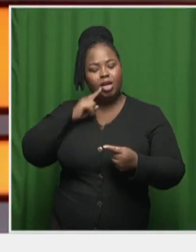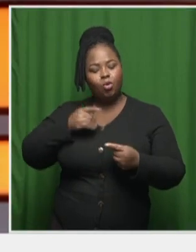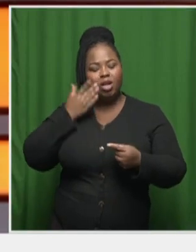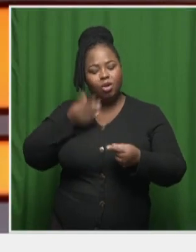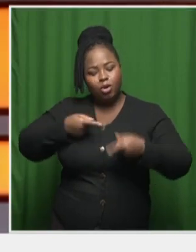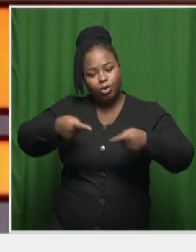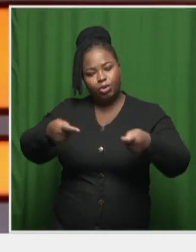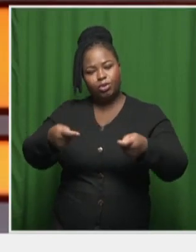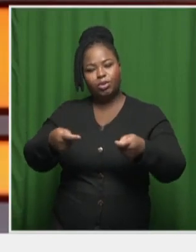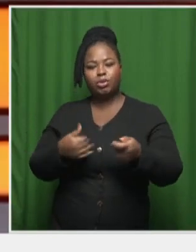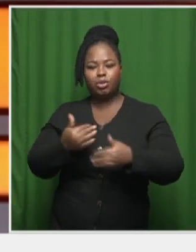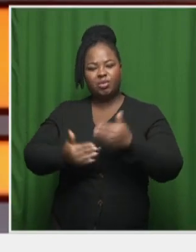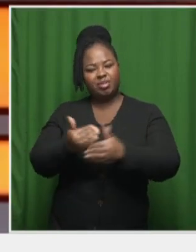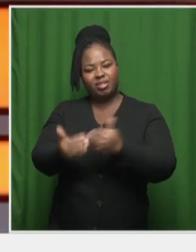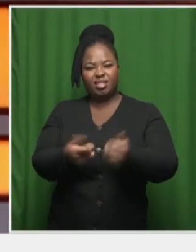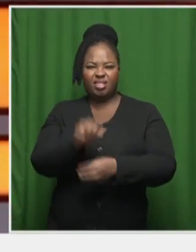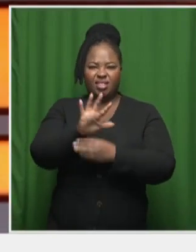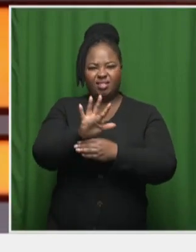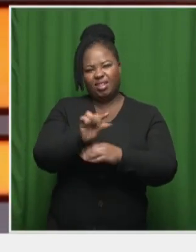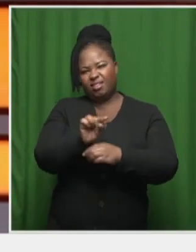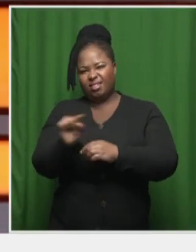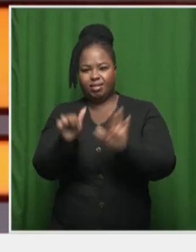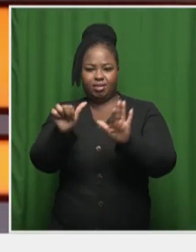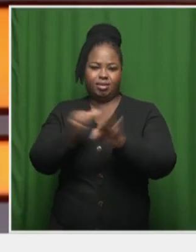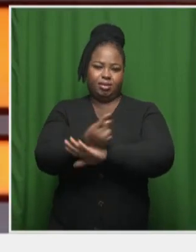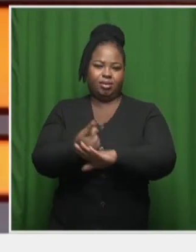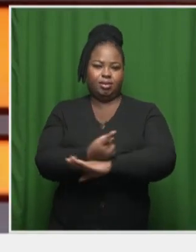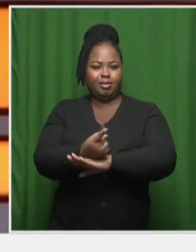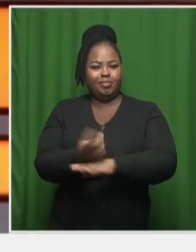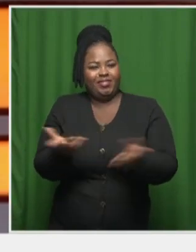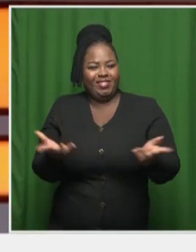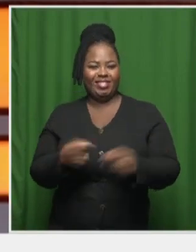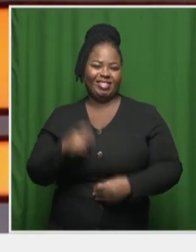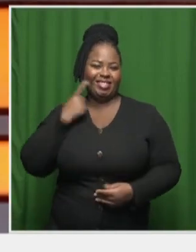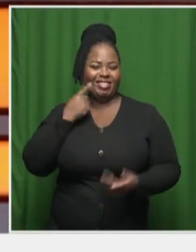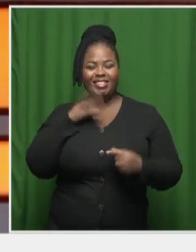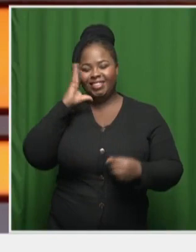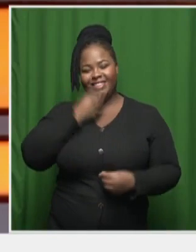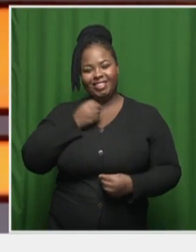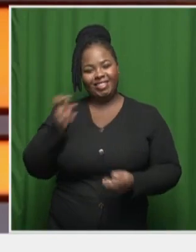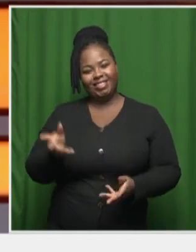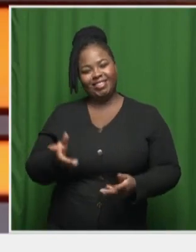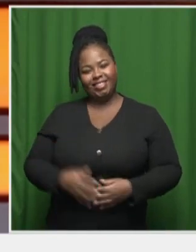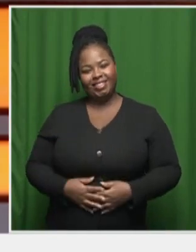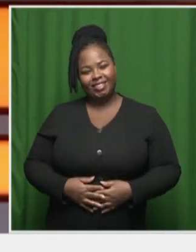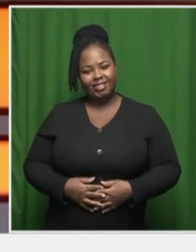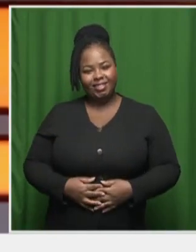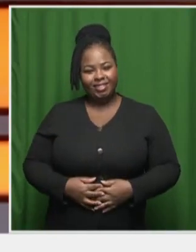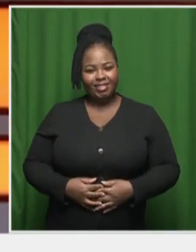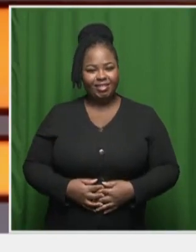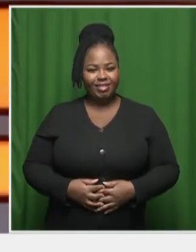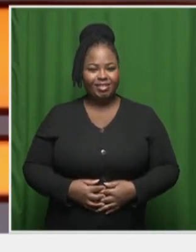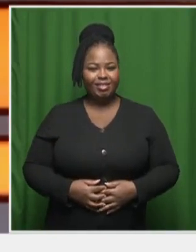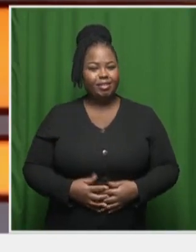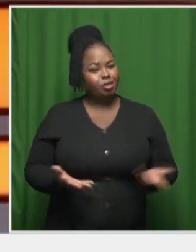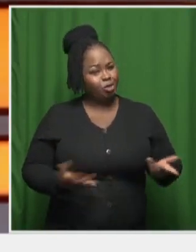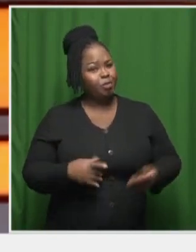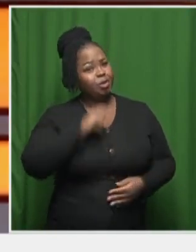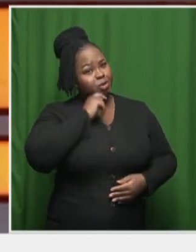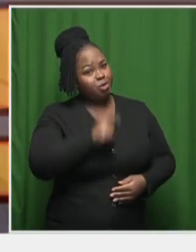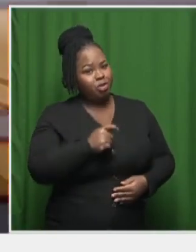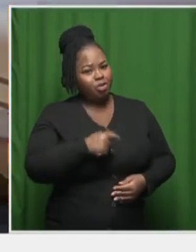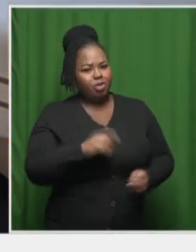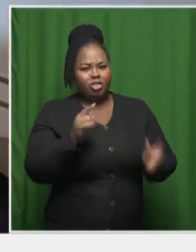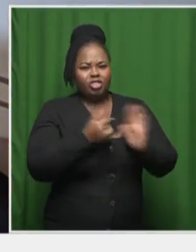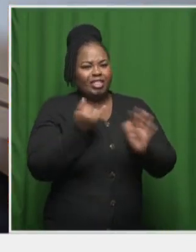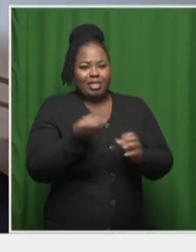during the cooking process, usually like 5 or 6 hours, you have this beautiful steaming hot. As the name denotes, you just pull